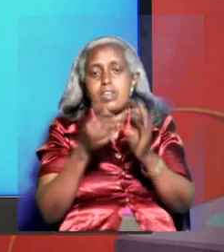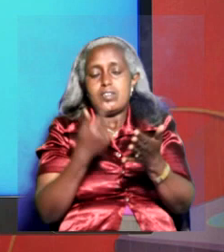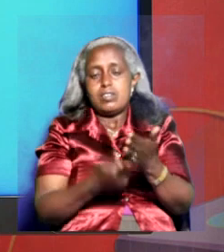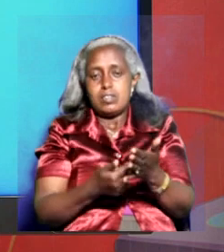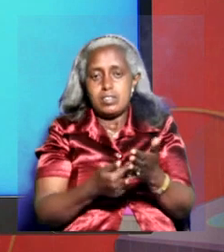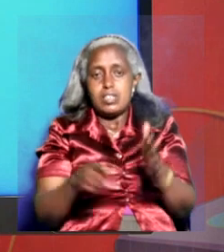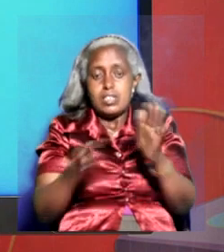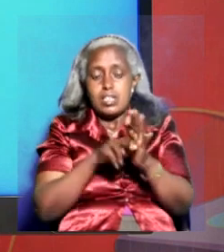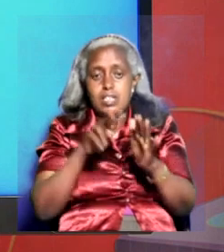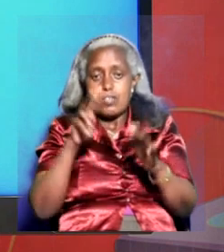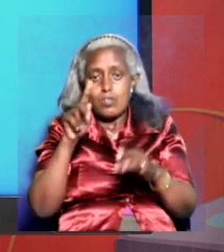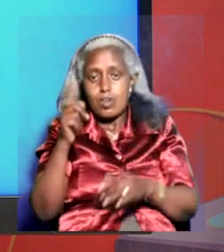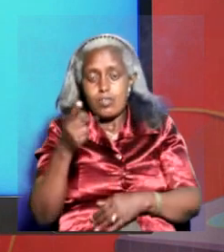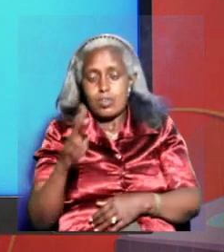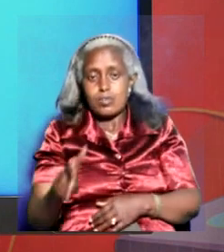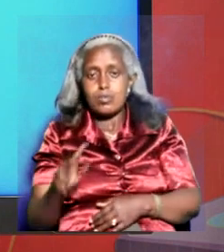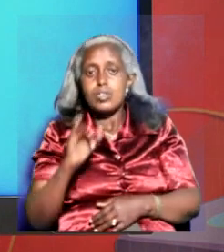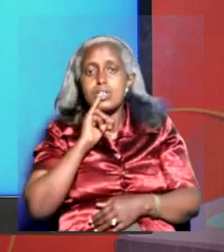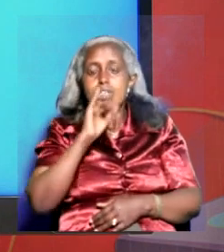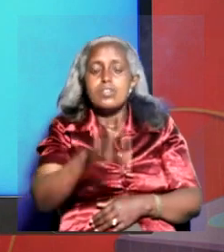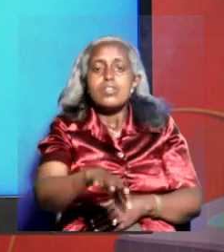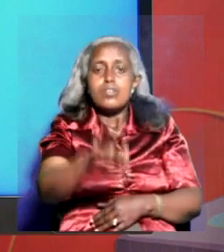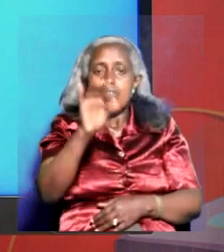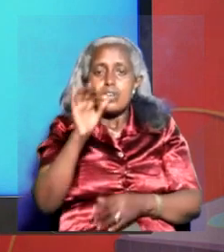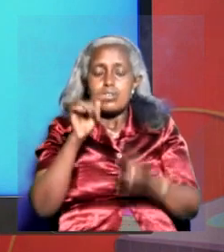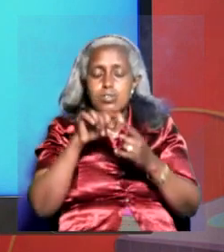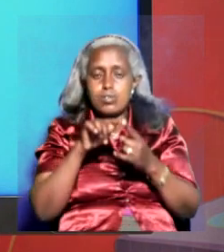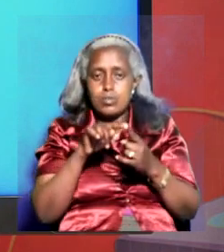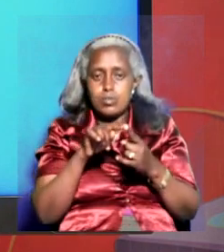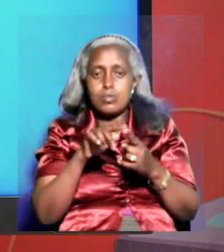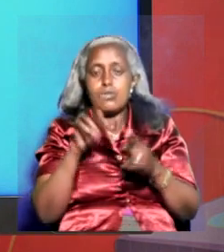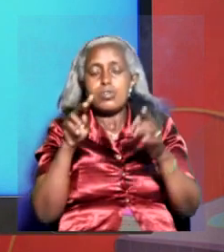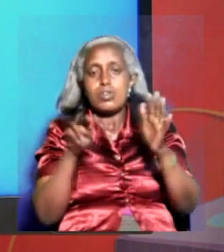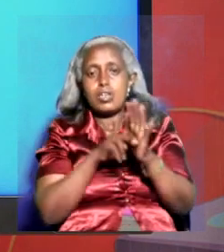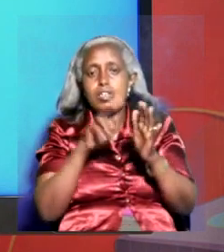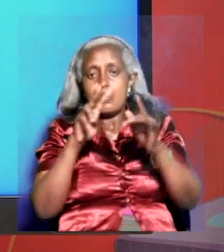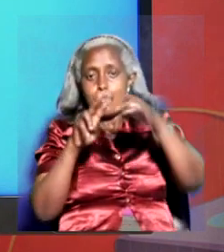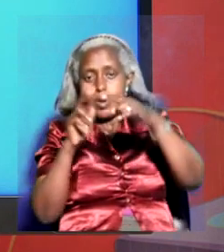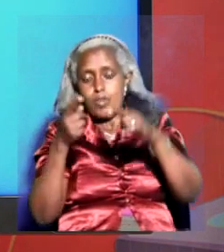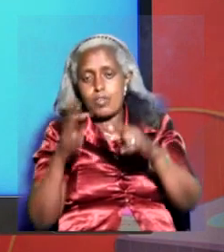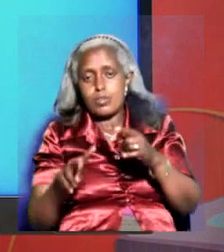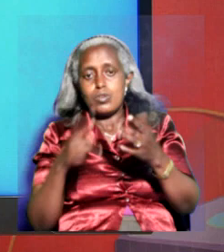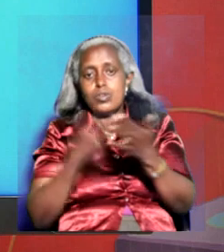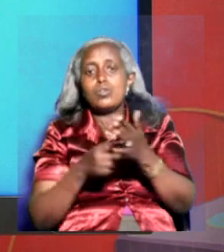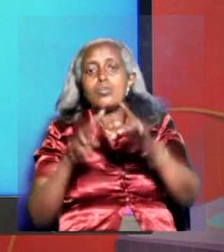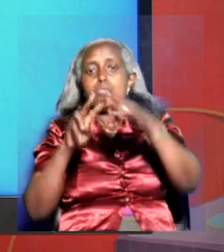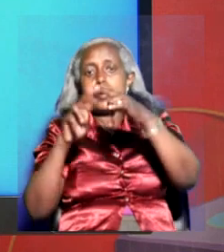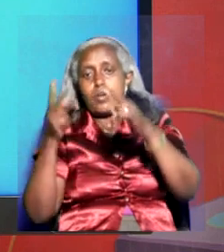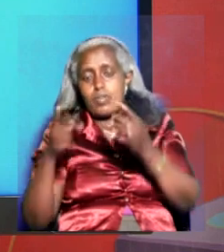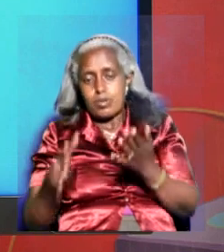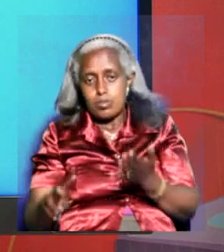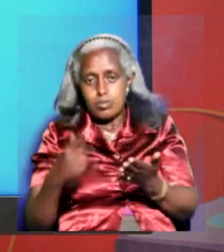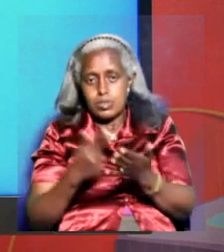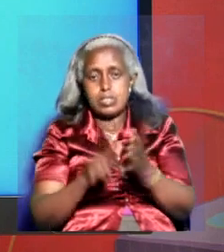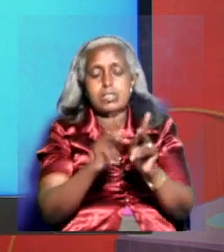it's found on -pi over 2 and pi over 2, this part only, this part.